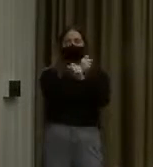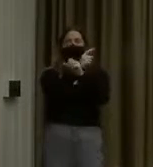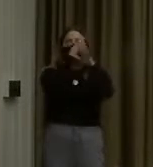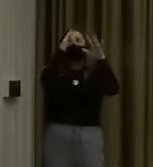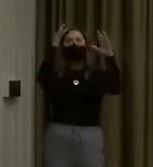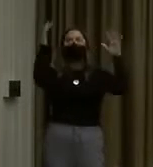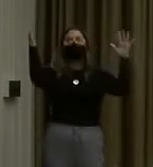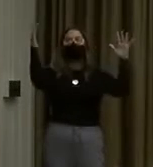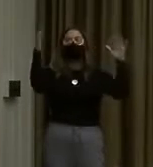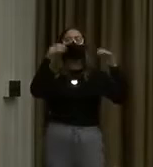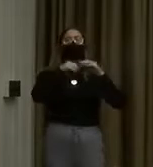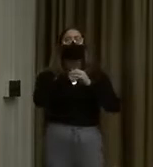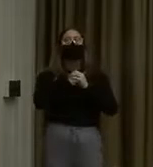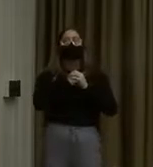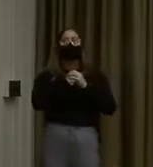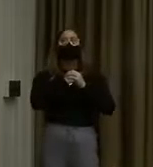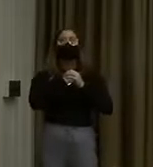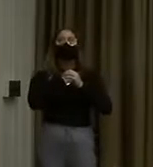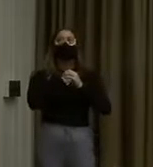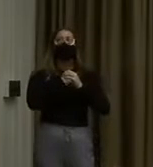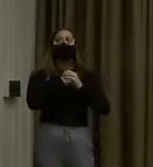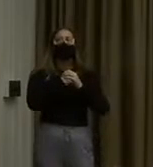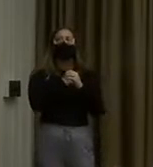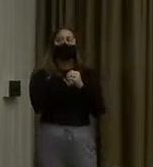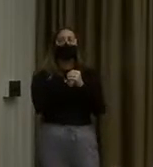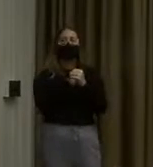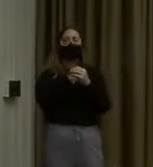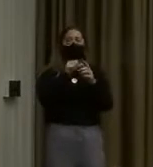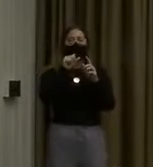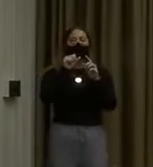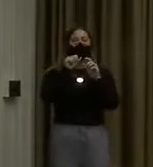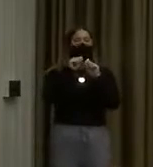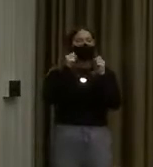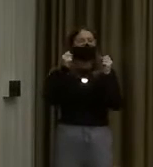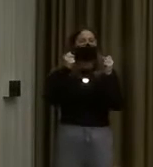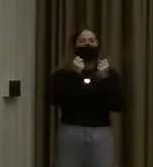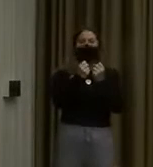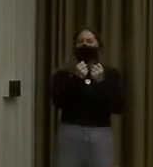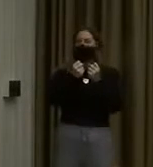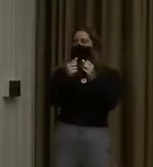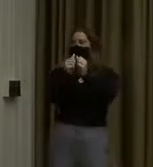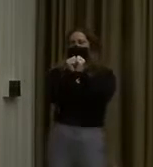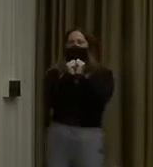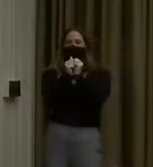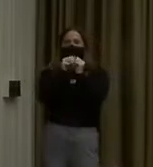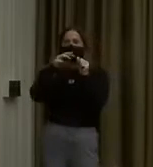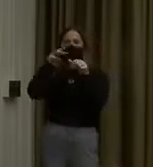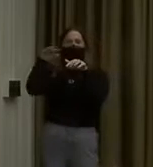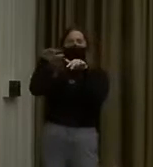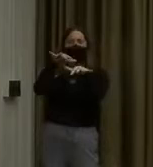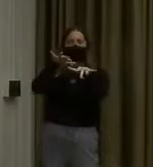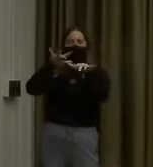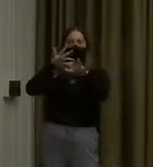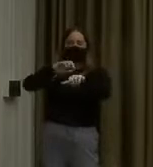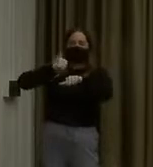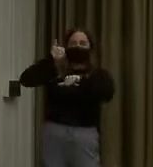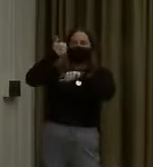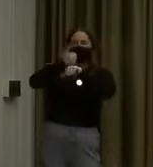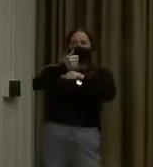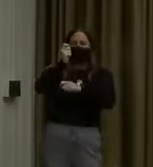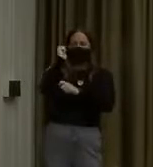if you will, if we had all of society sitting on the banks of a mighty river. We're